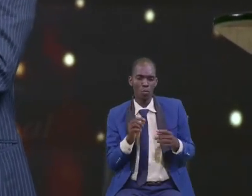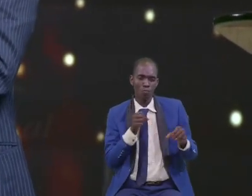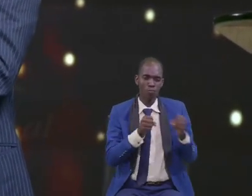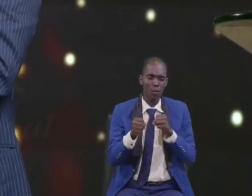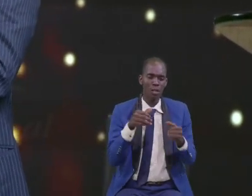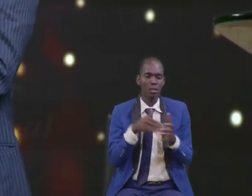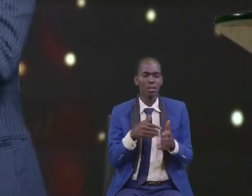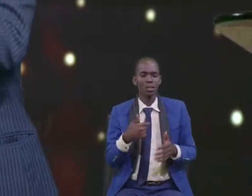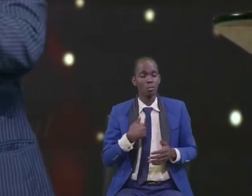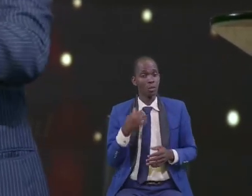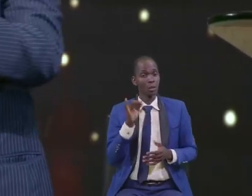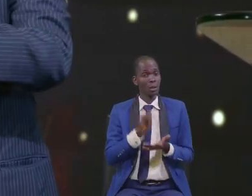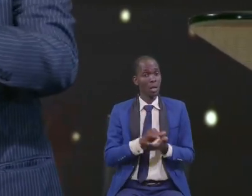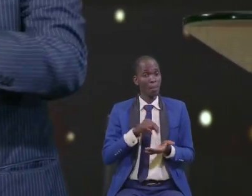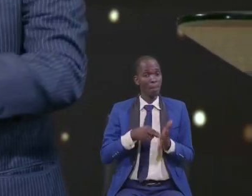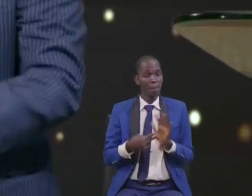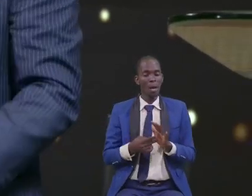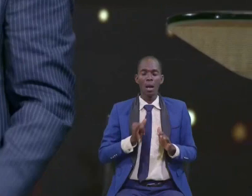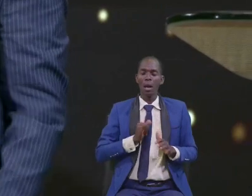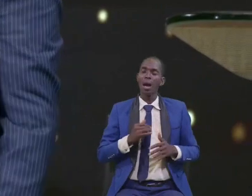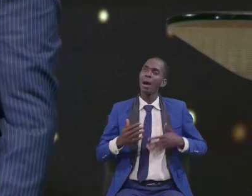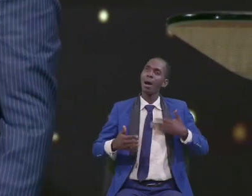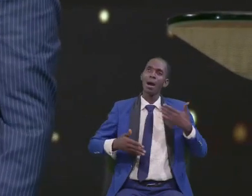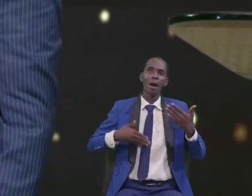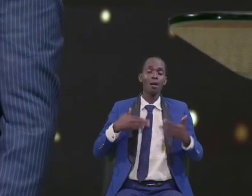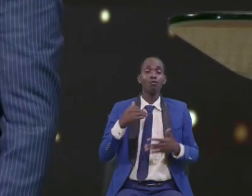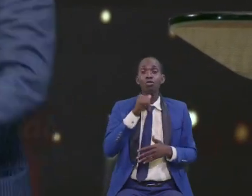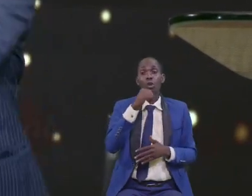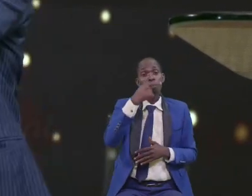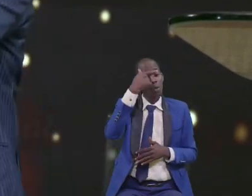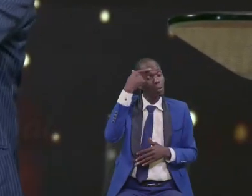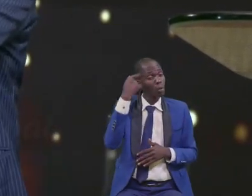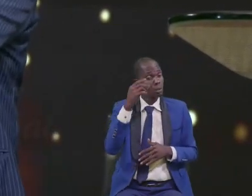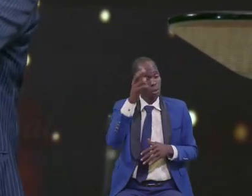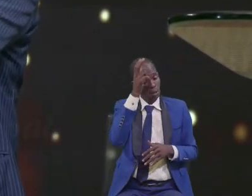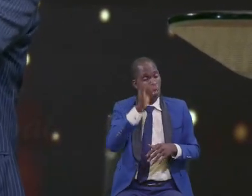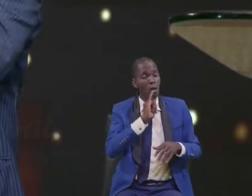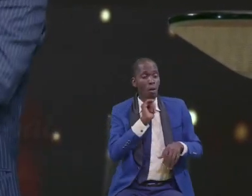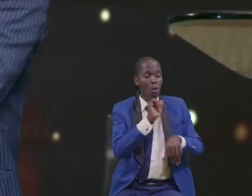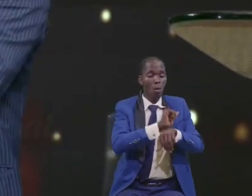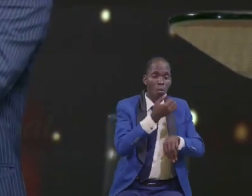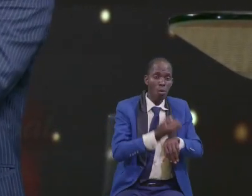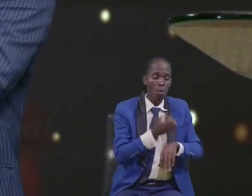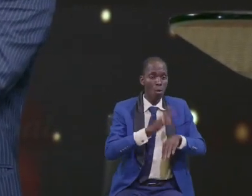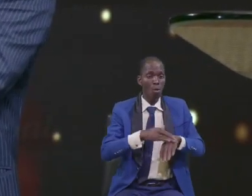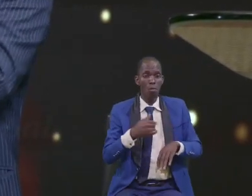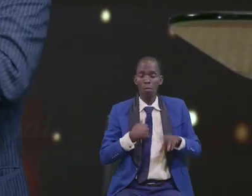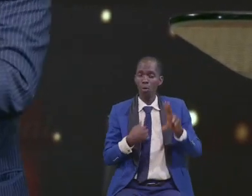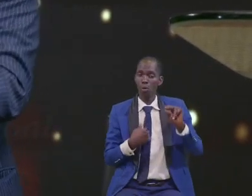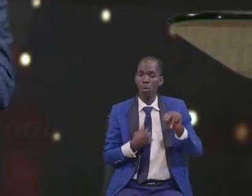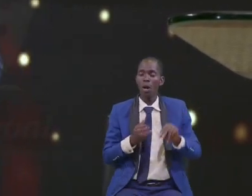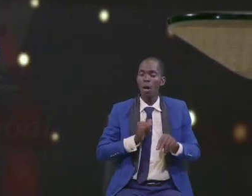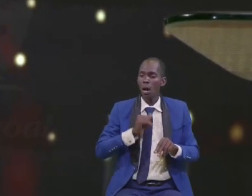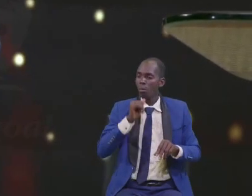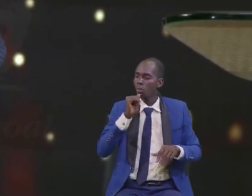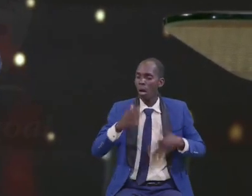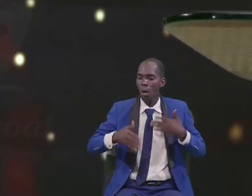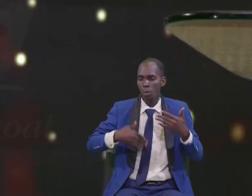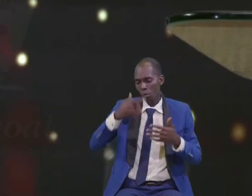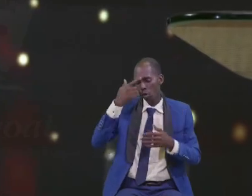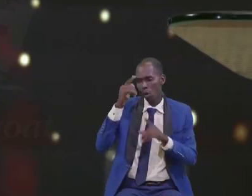so I rejoice. I don't rejoice because Satan is active. I'm not rejoicing because the tempters are active.